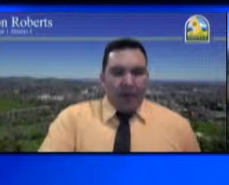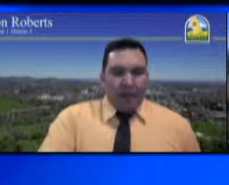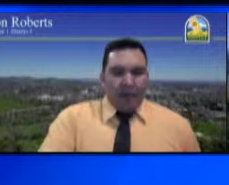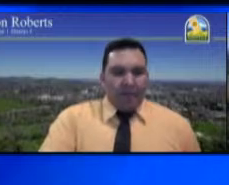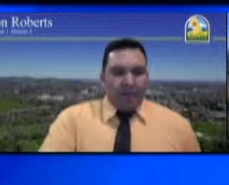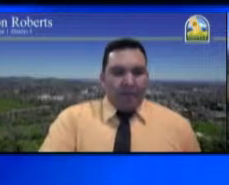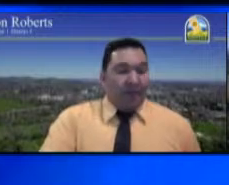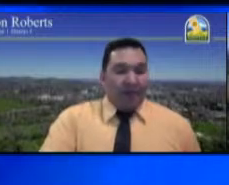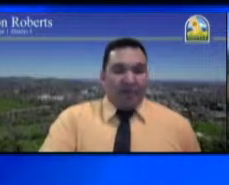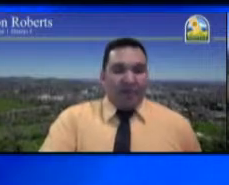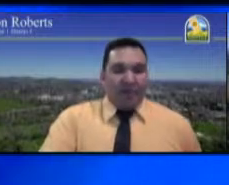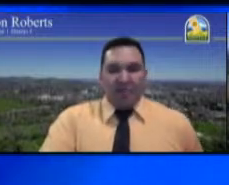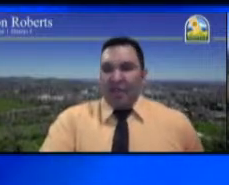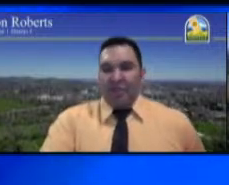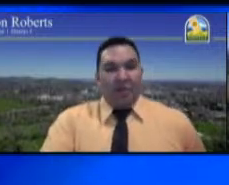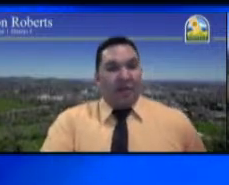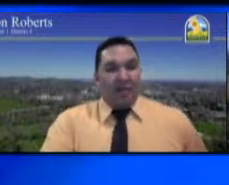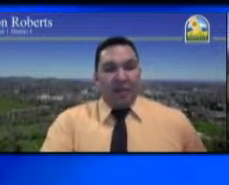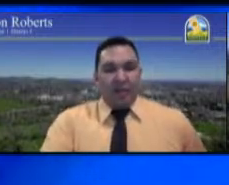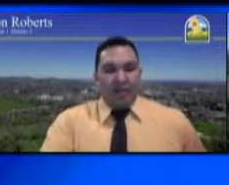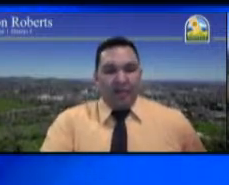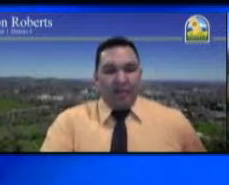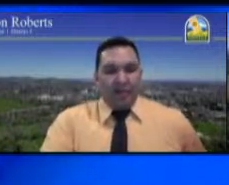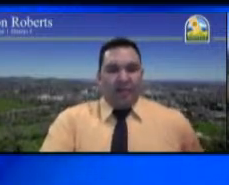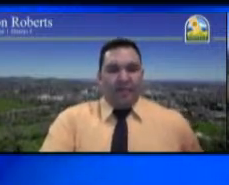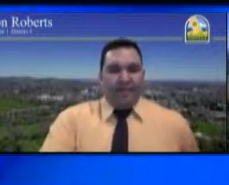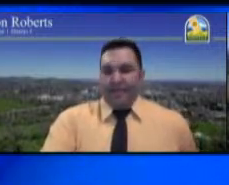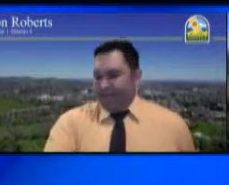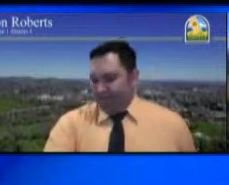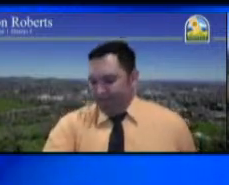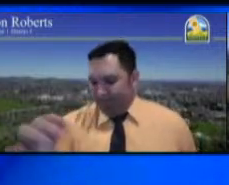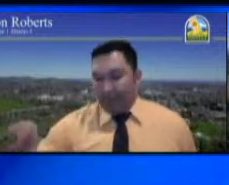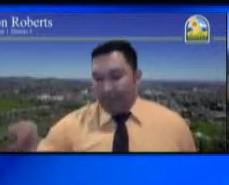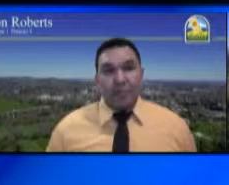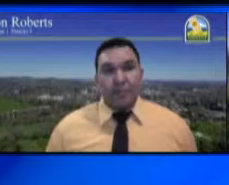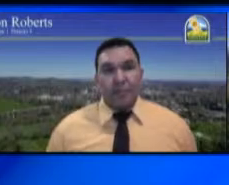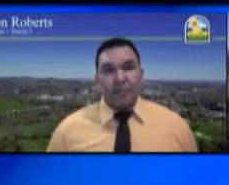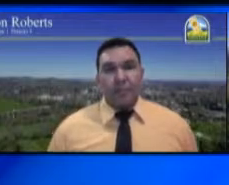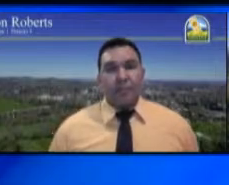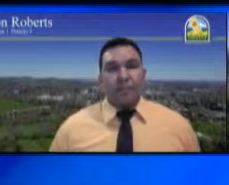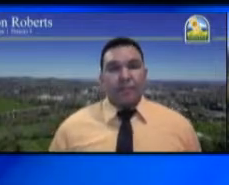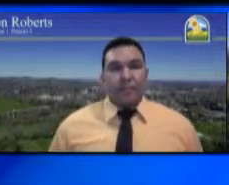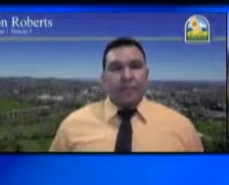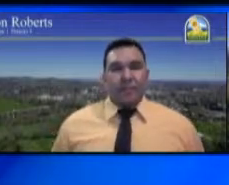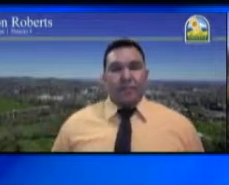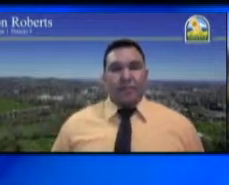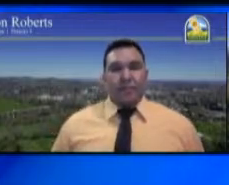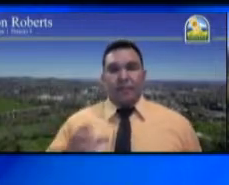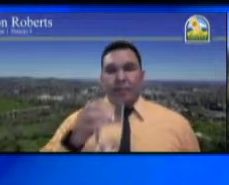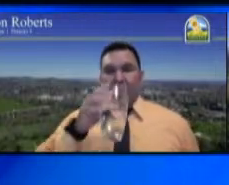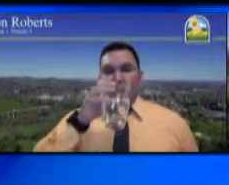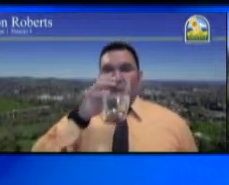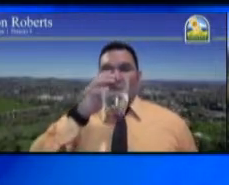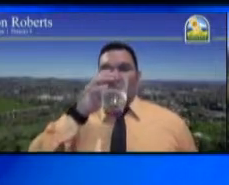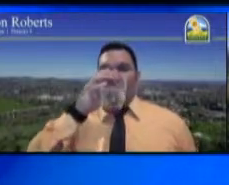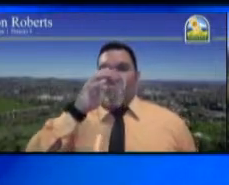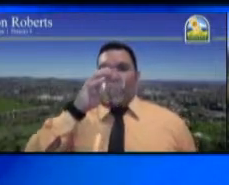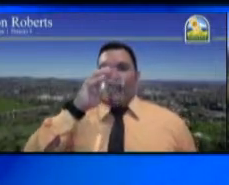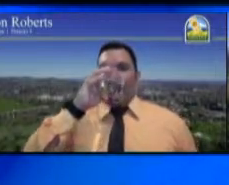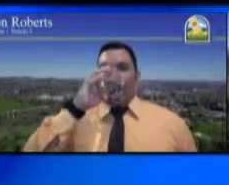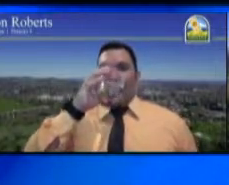Okay. I think that's all the questions I have for right now. Thank you. Okay, Councilmember